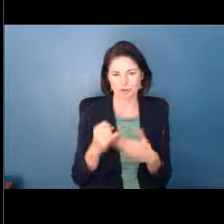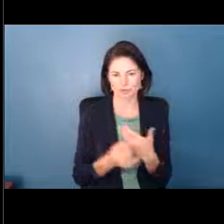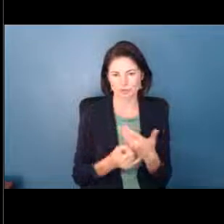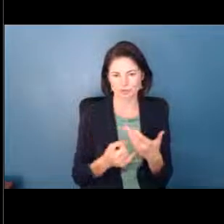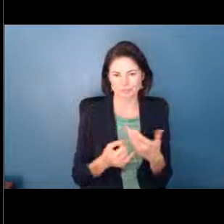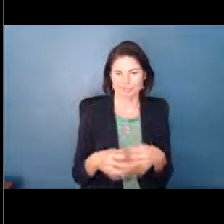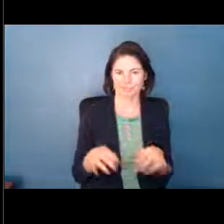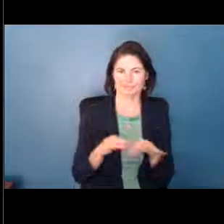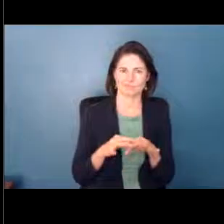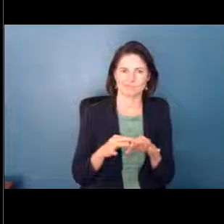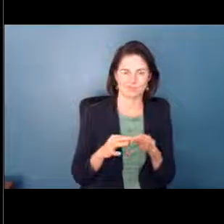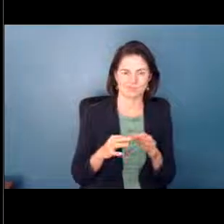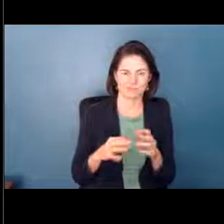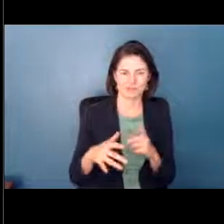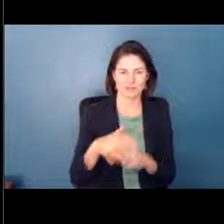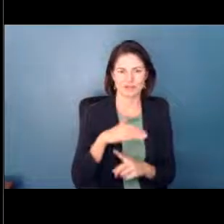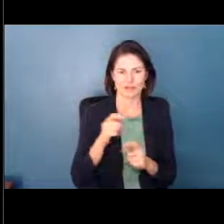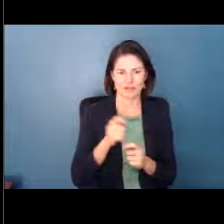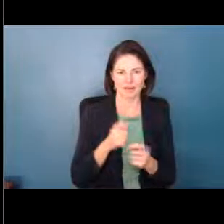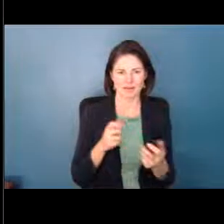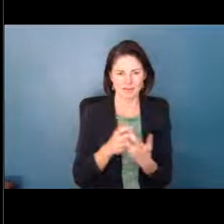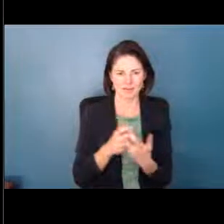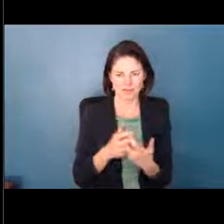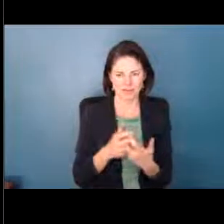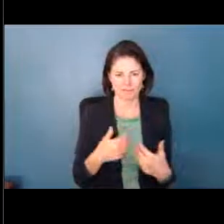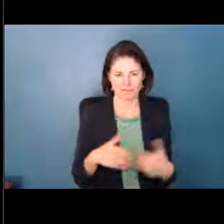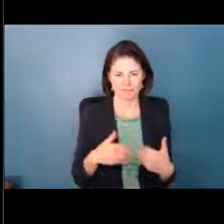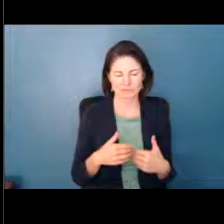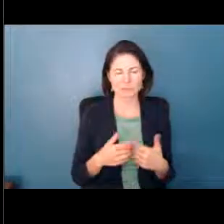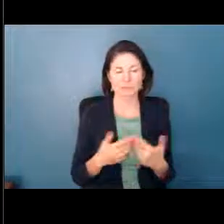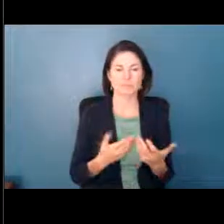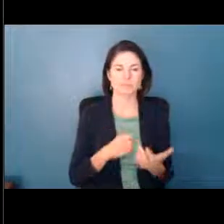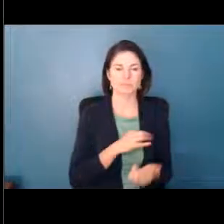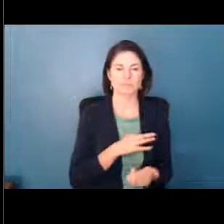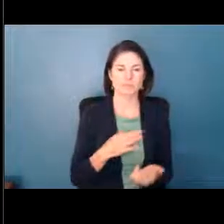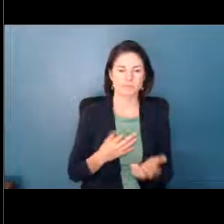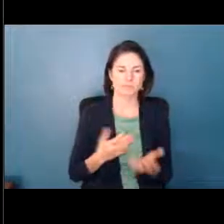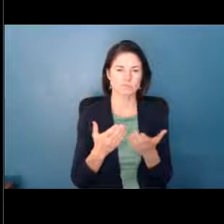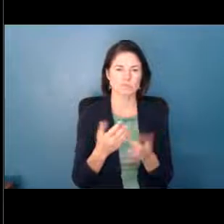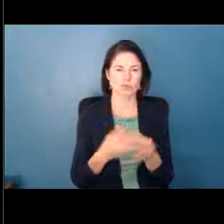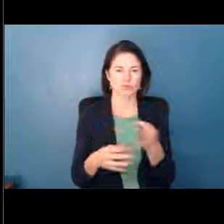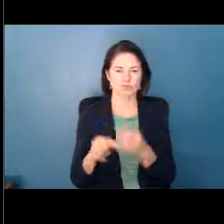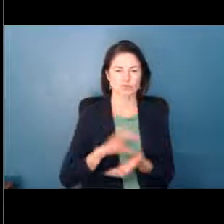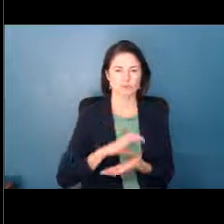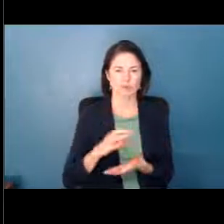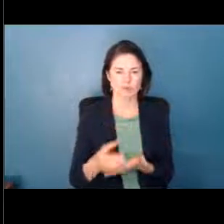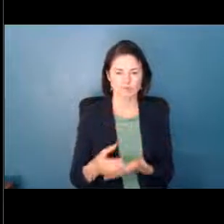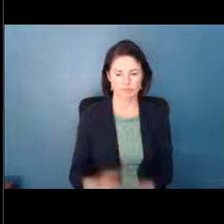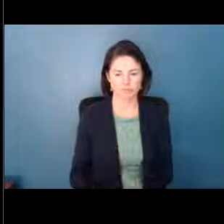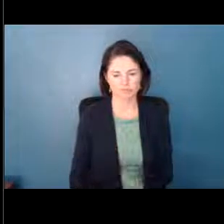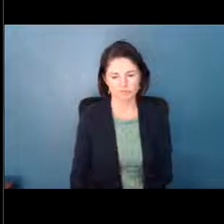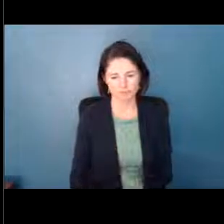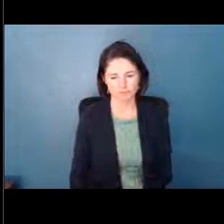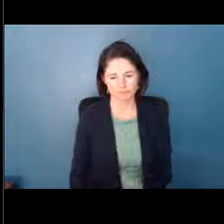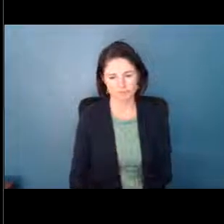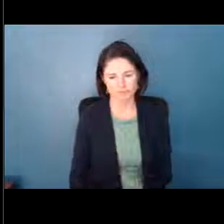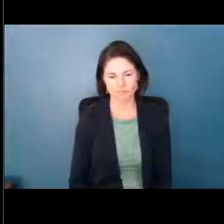climate adaptation solution. As such, staff would like to recommend an alternative amount of supplemental funds to keep the project